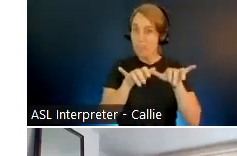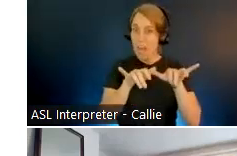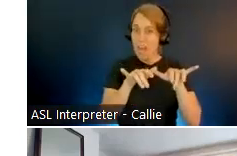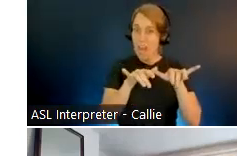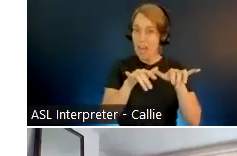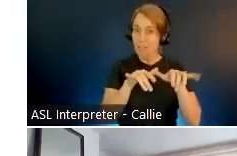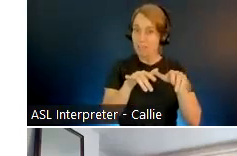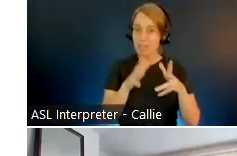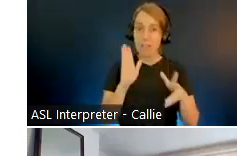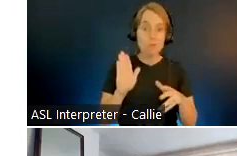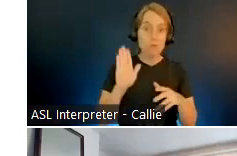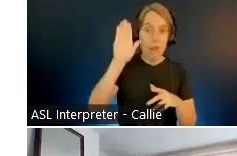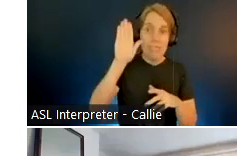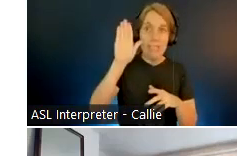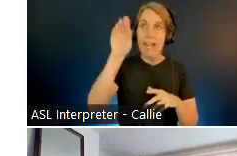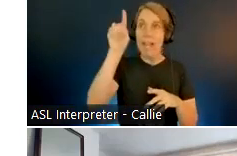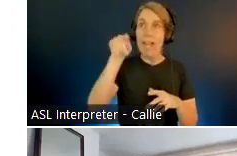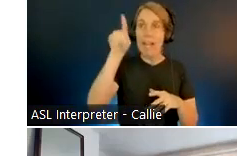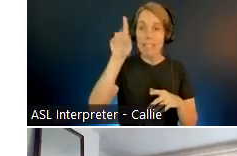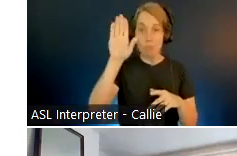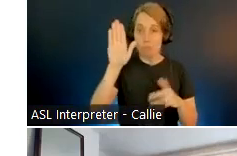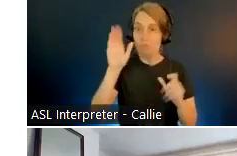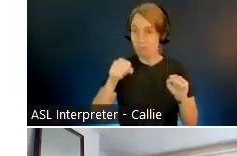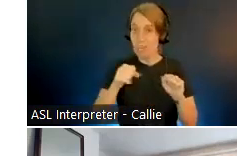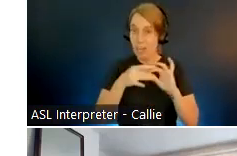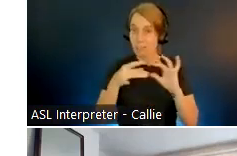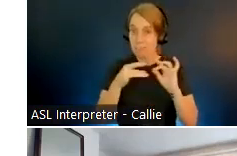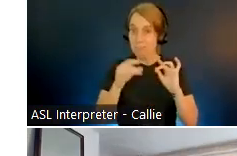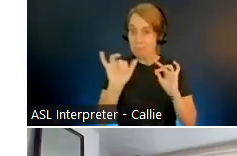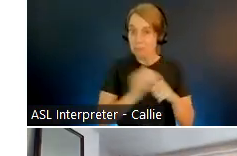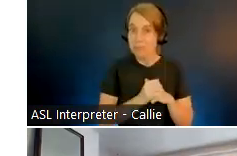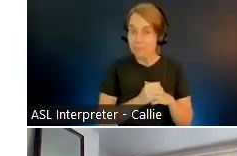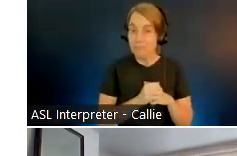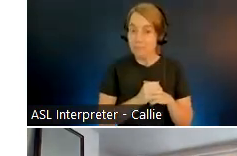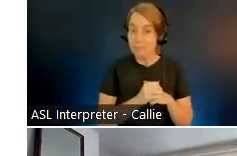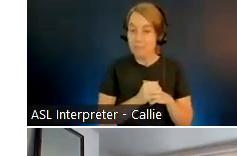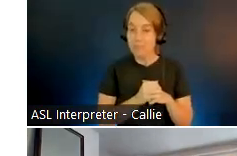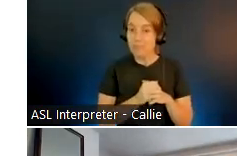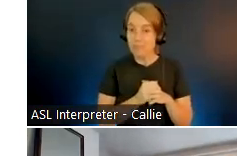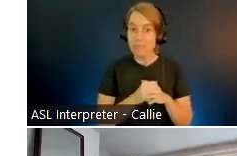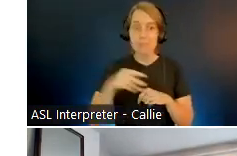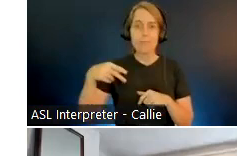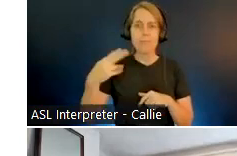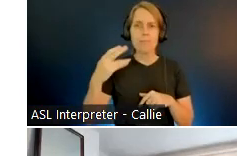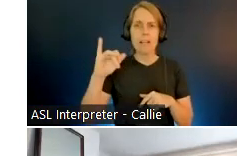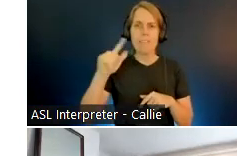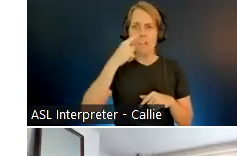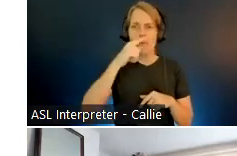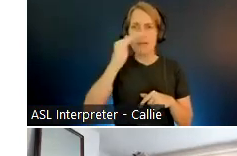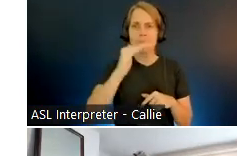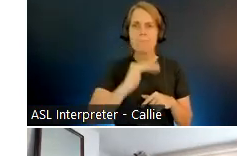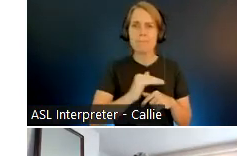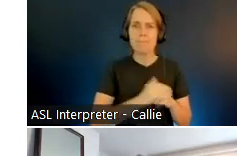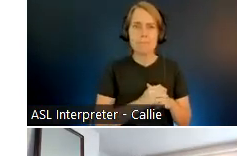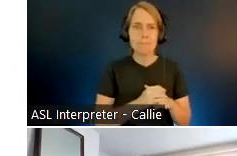for raised hands. Maybe during that, Phil, will you go to the next slide so we can get some contact